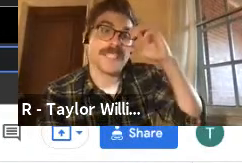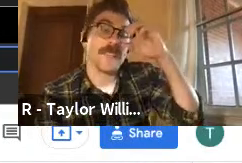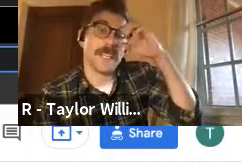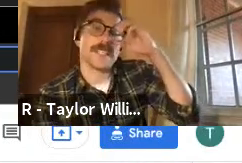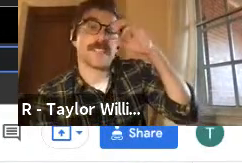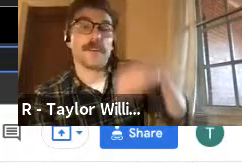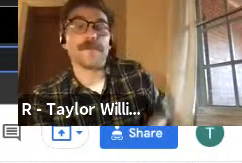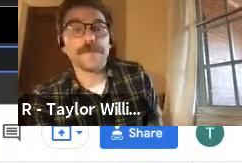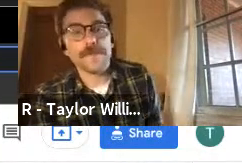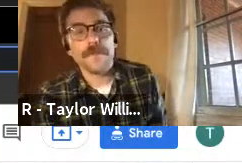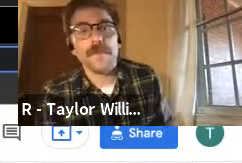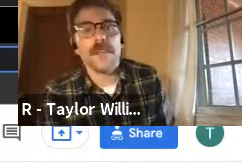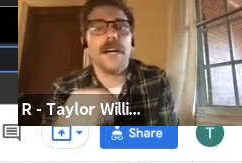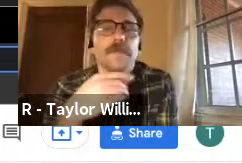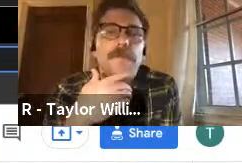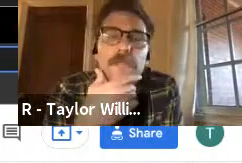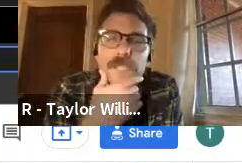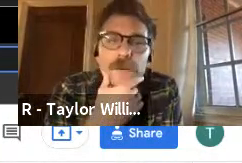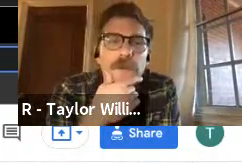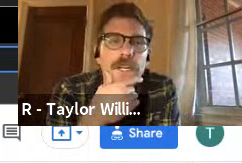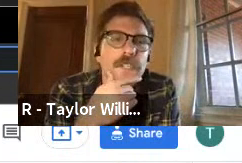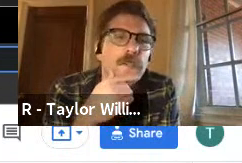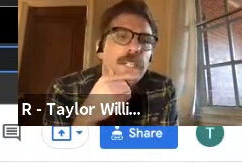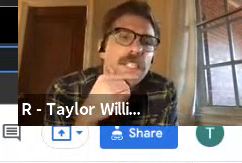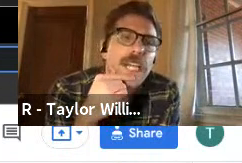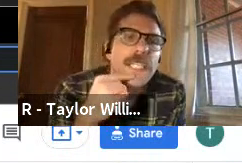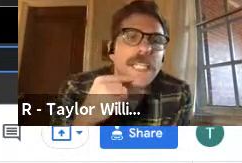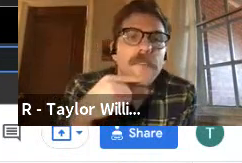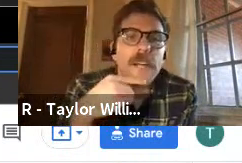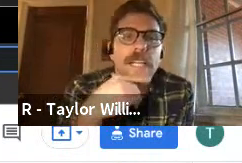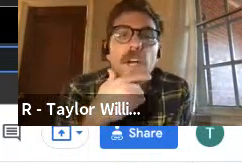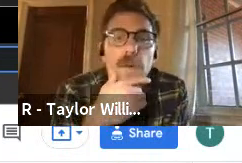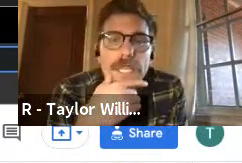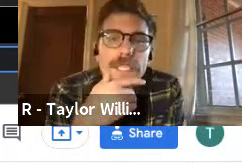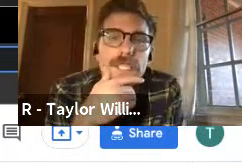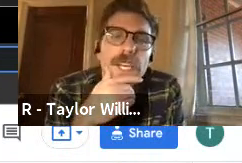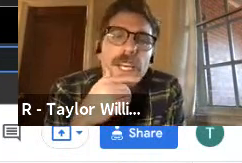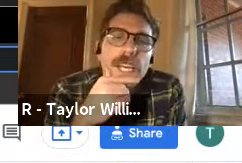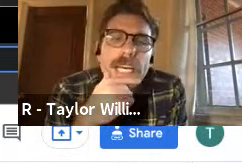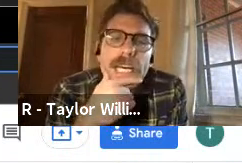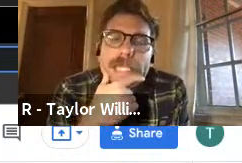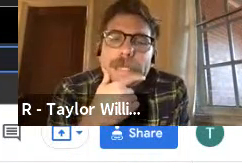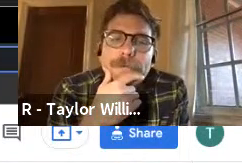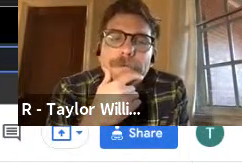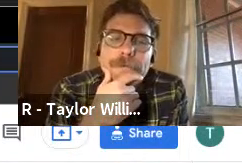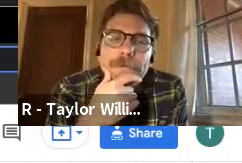tactical pieces of this. So first thing we'll want to do is identify co-leads.